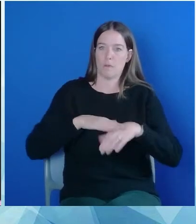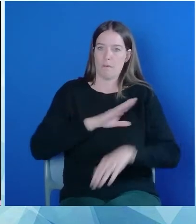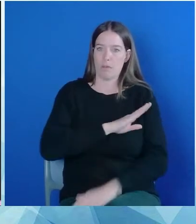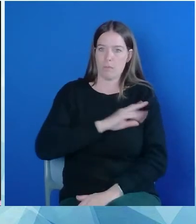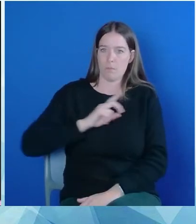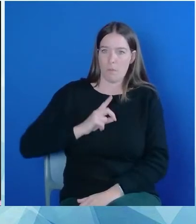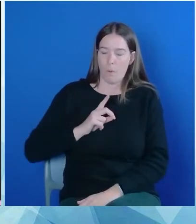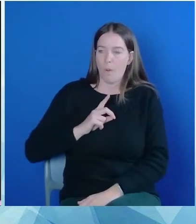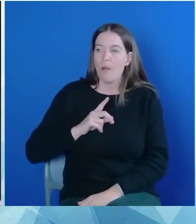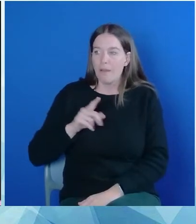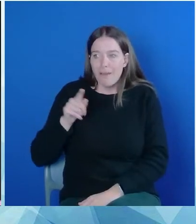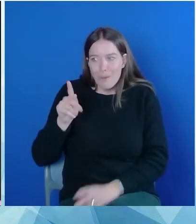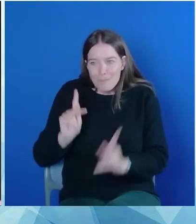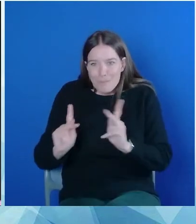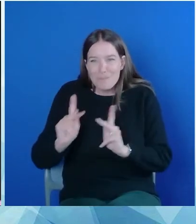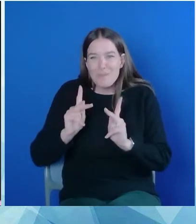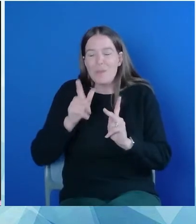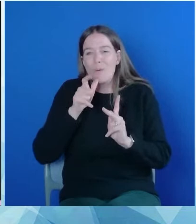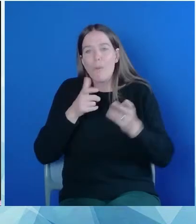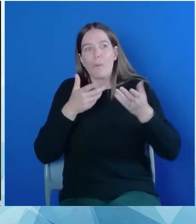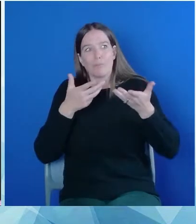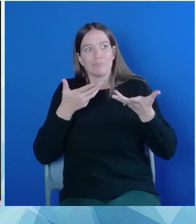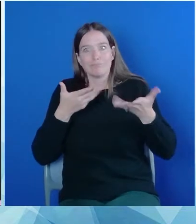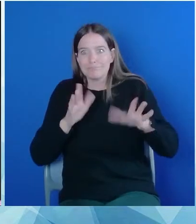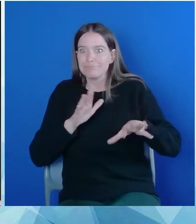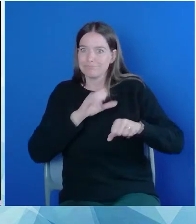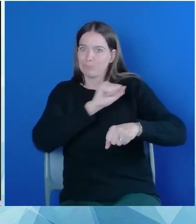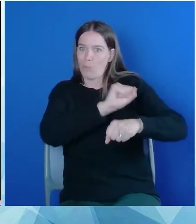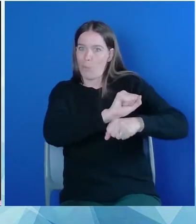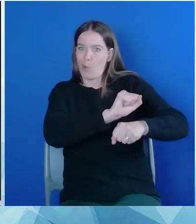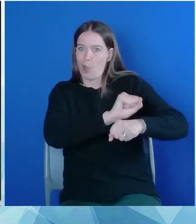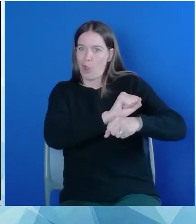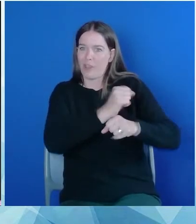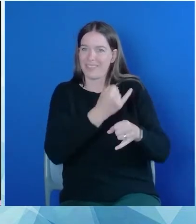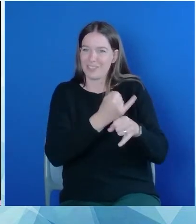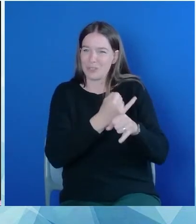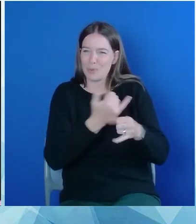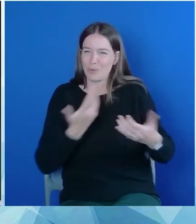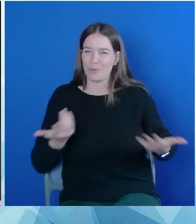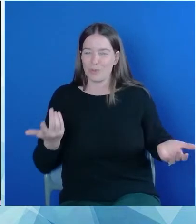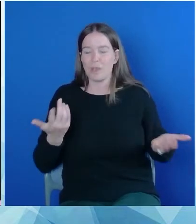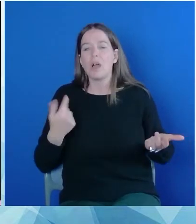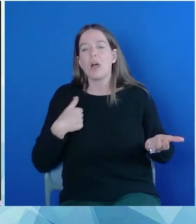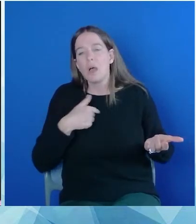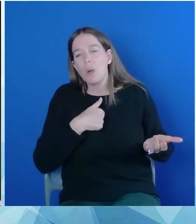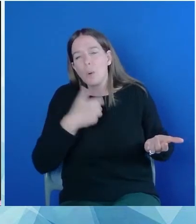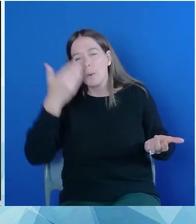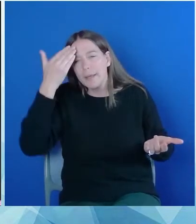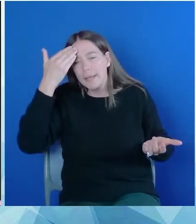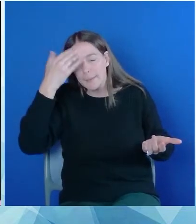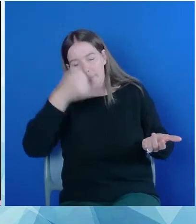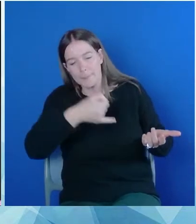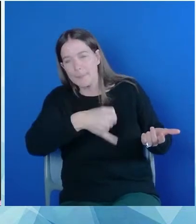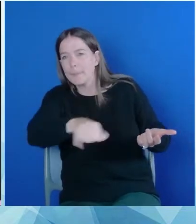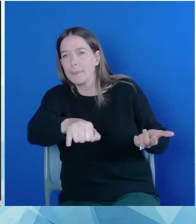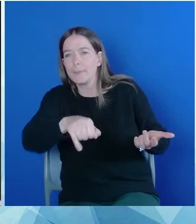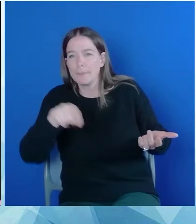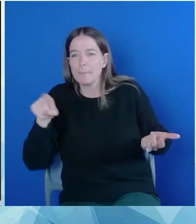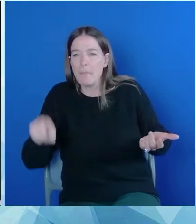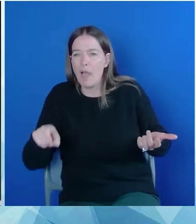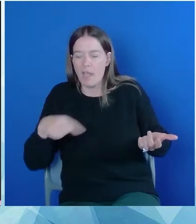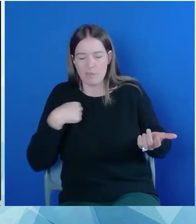have worked at the schools. We know best where to draw the line. We are professionals, and we've